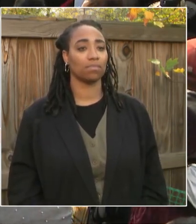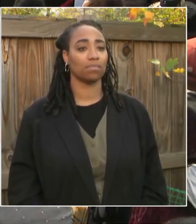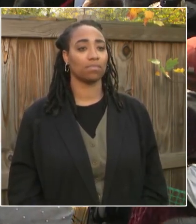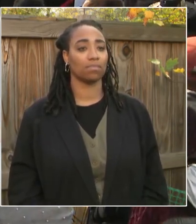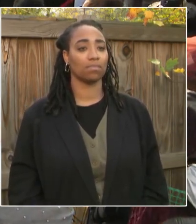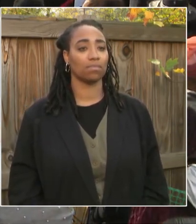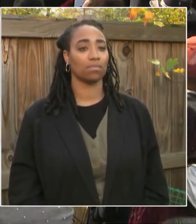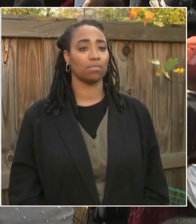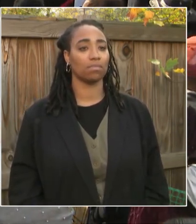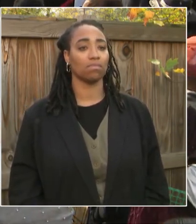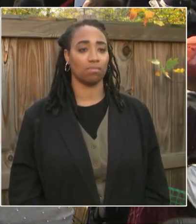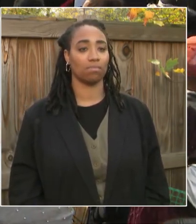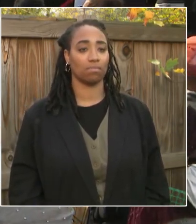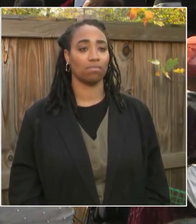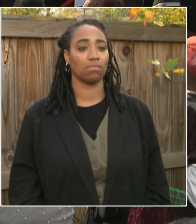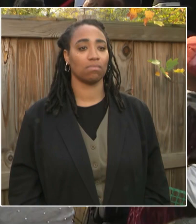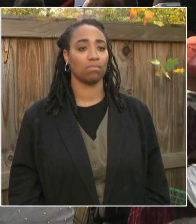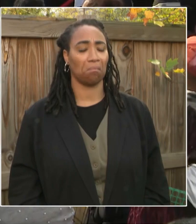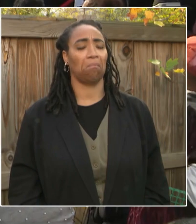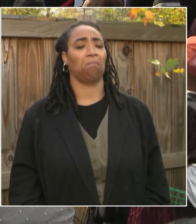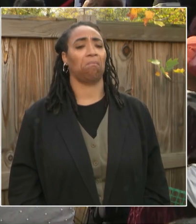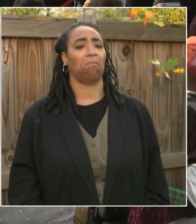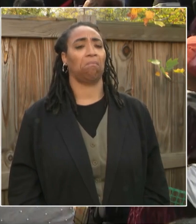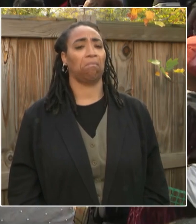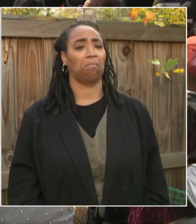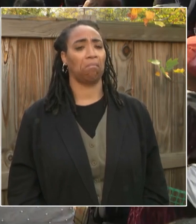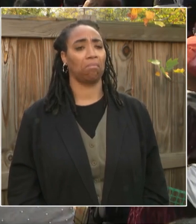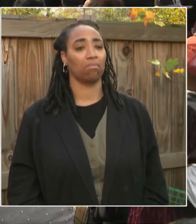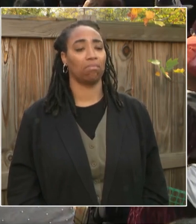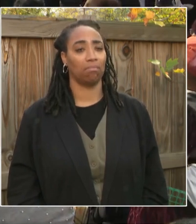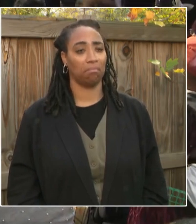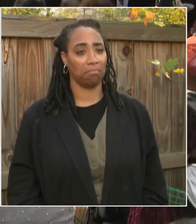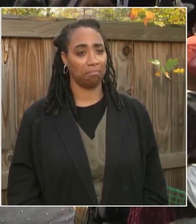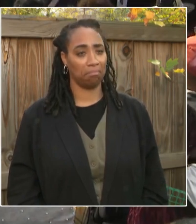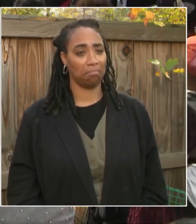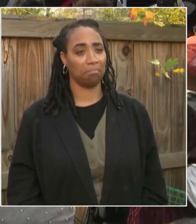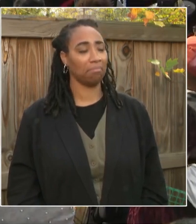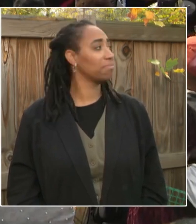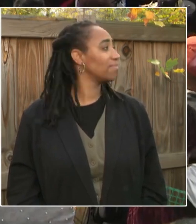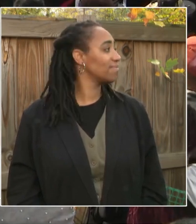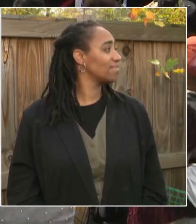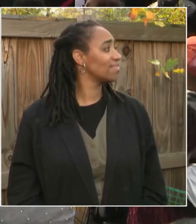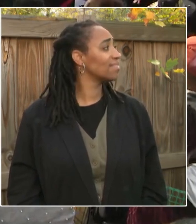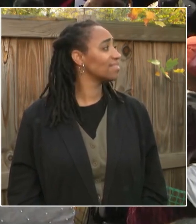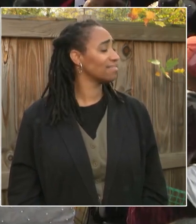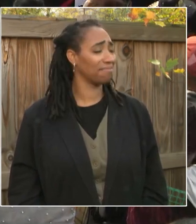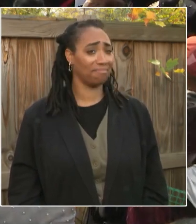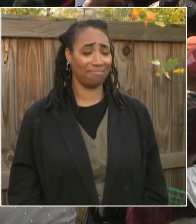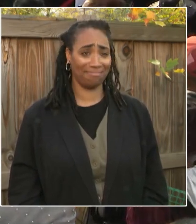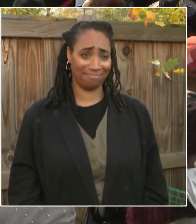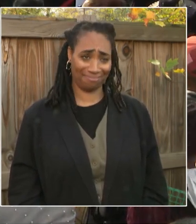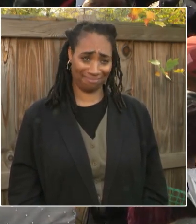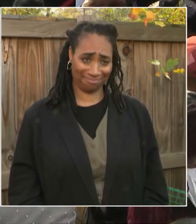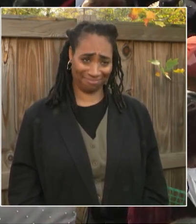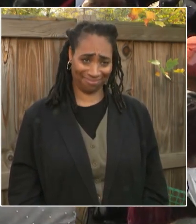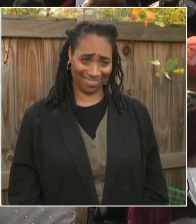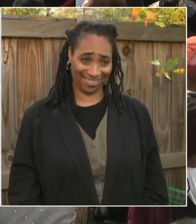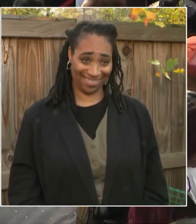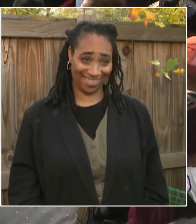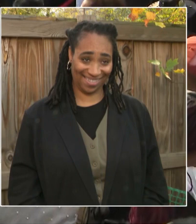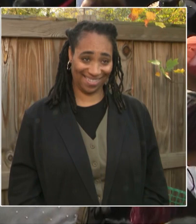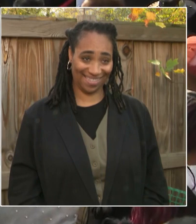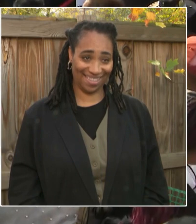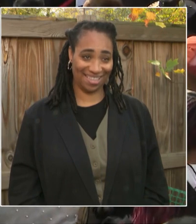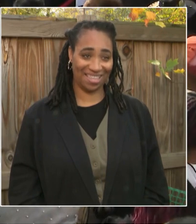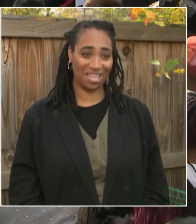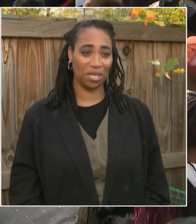before I cry, I'm going to get our first person up in here. I am asking, we got a whole lot of folks that can speak, and all the folks on here are some speakers,